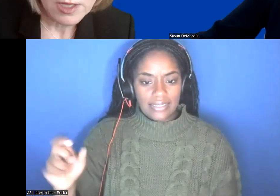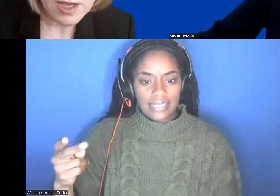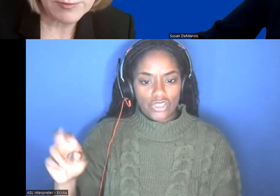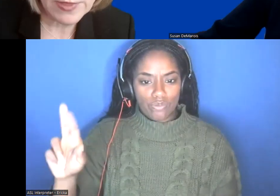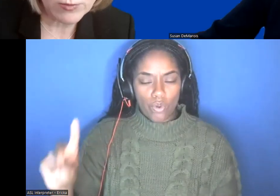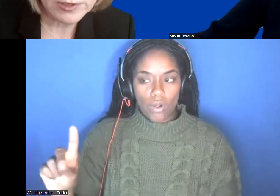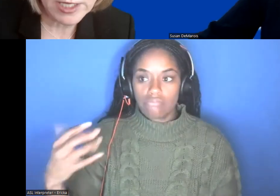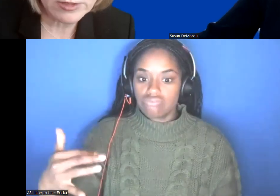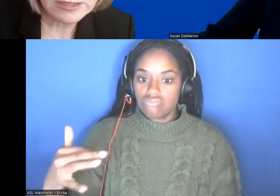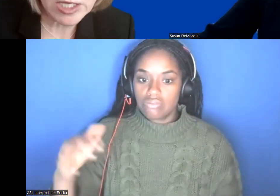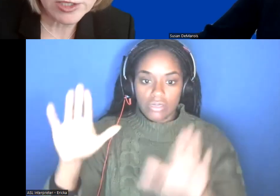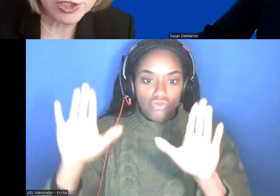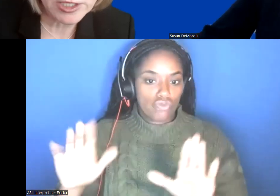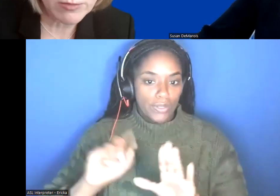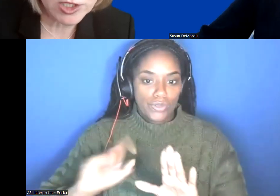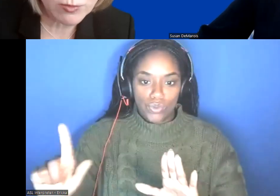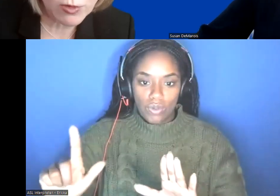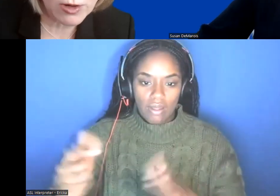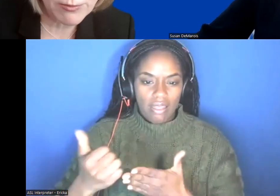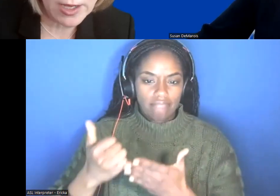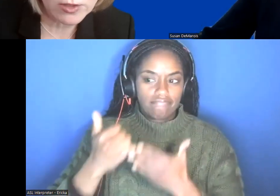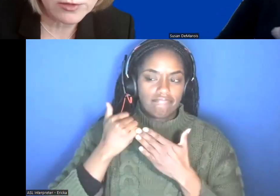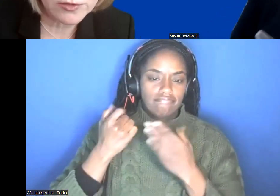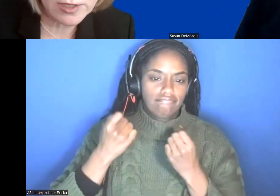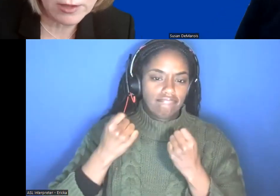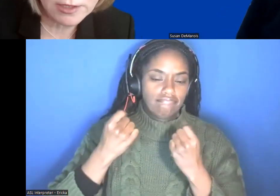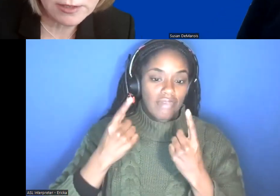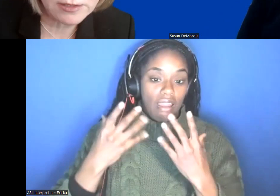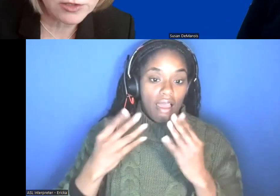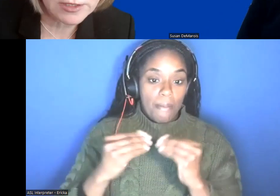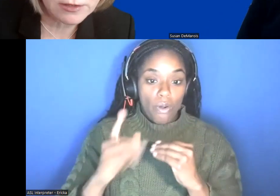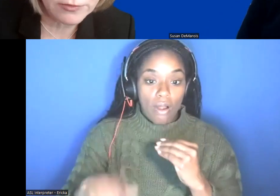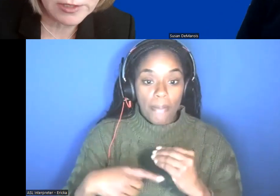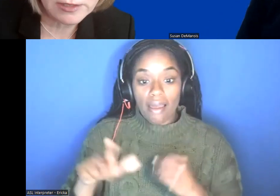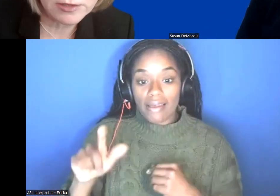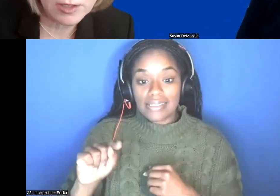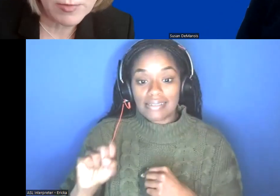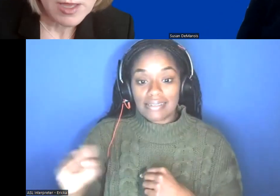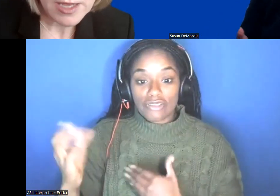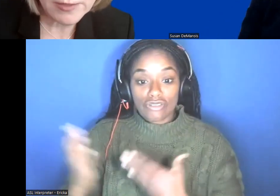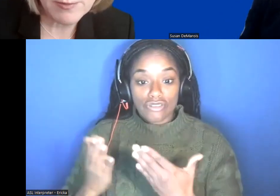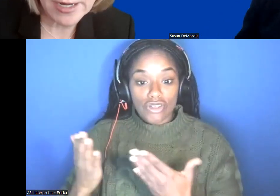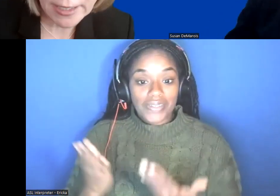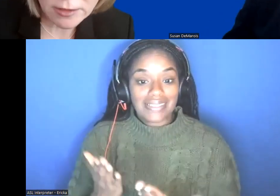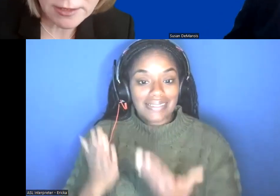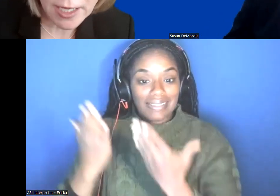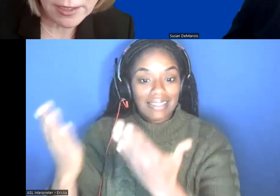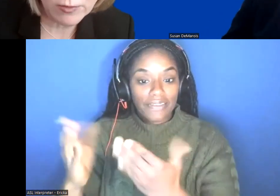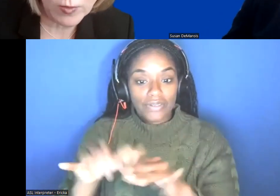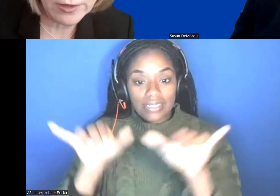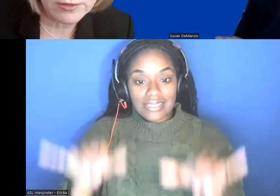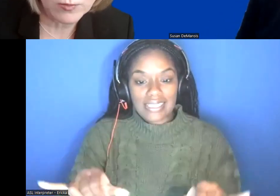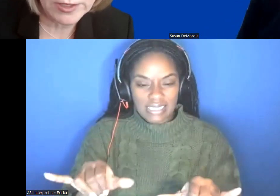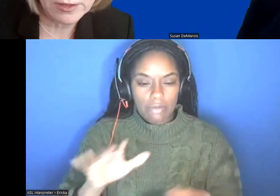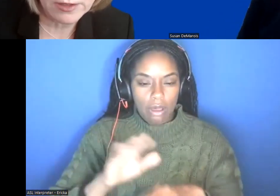tool that will enable us to understand much more about this LTSS service delivery system in the Medi-Cal side